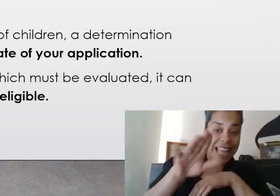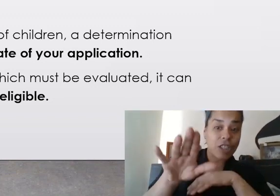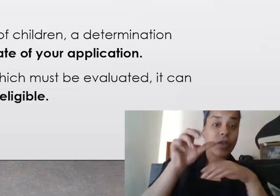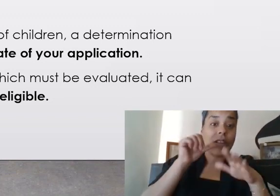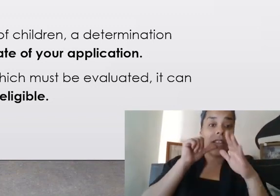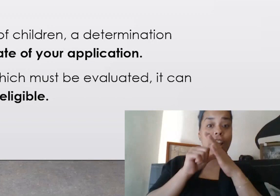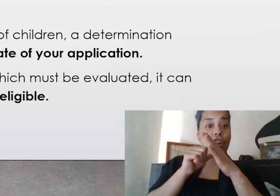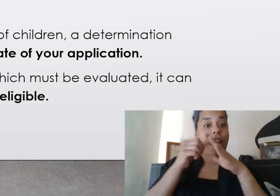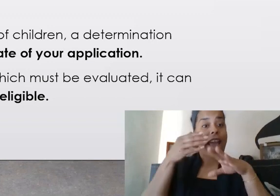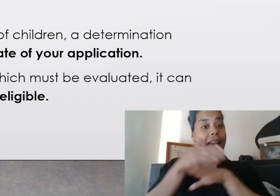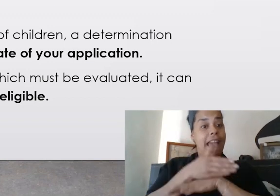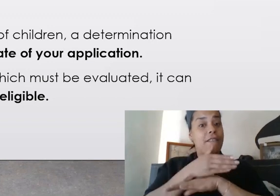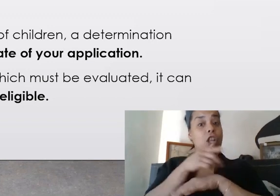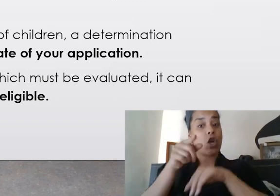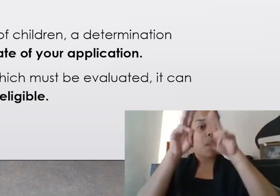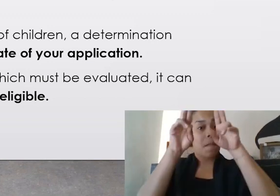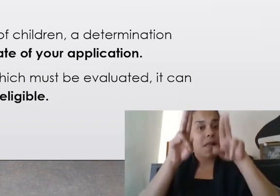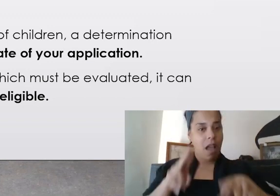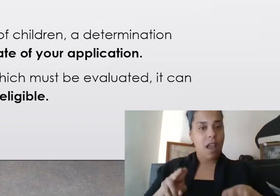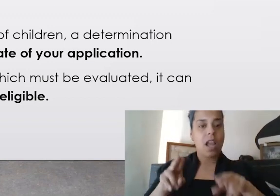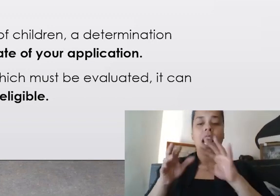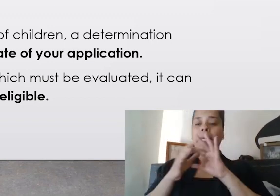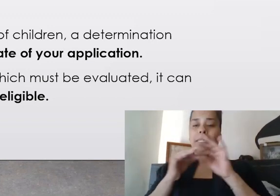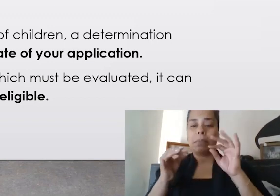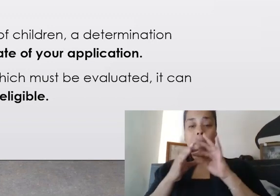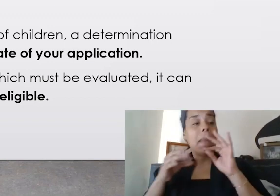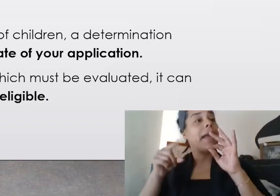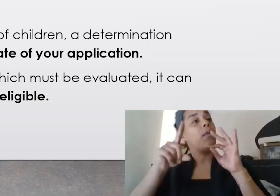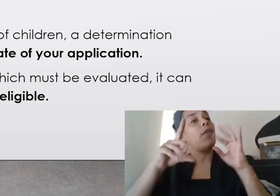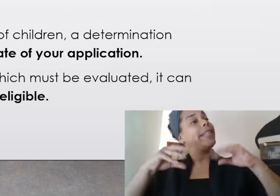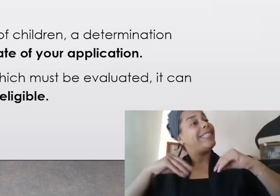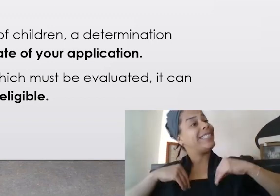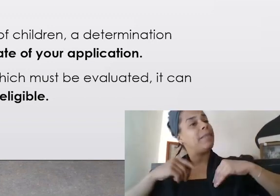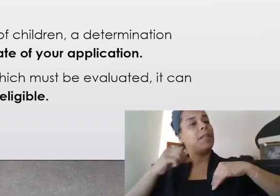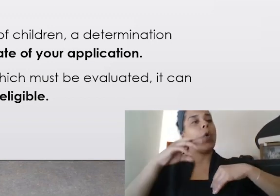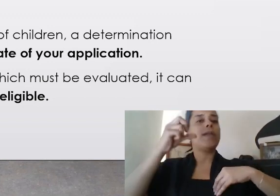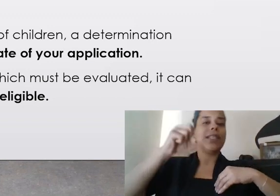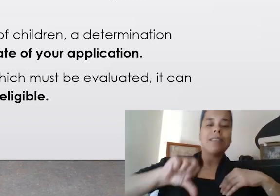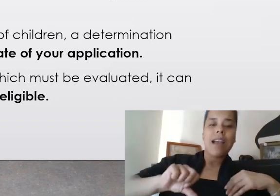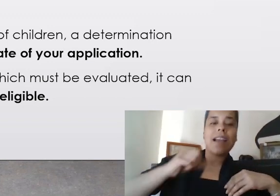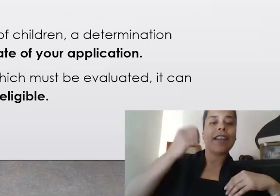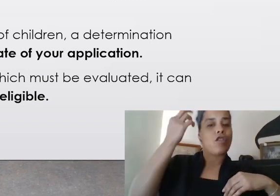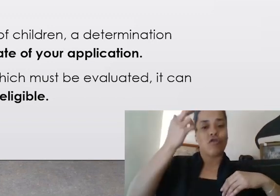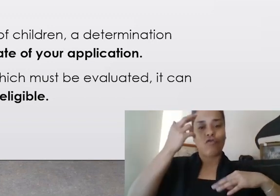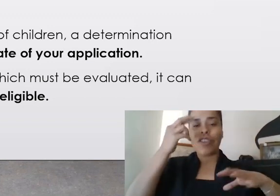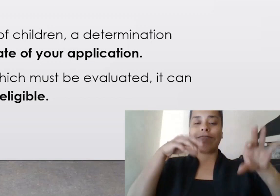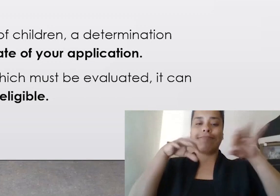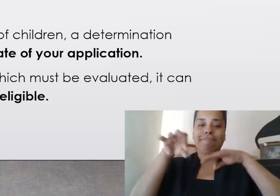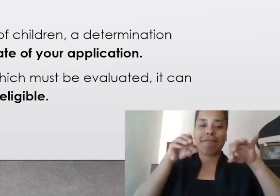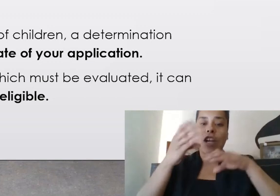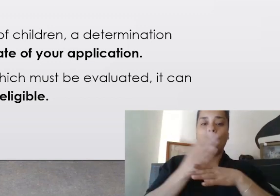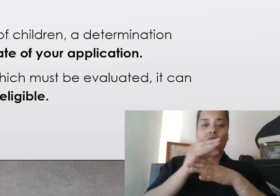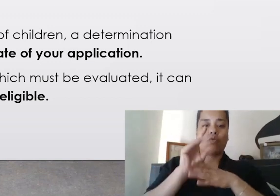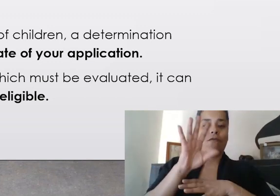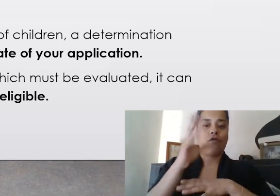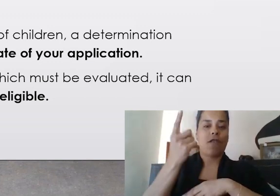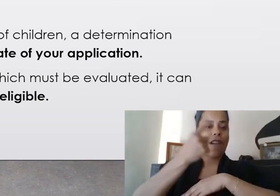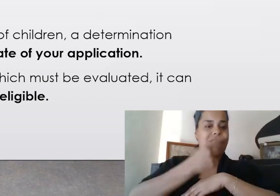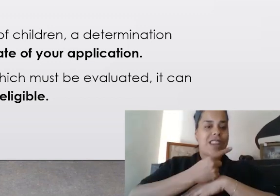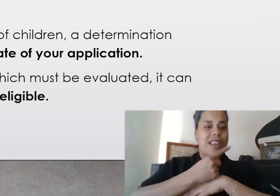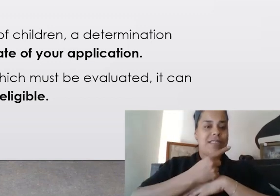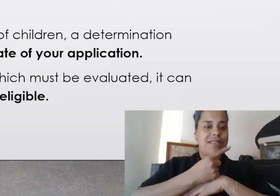your application, stating whether you have been approved or denied within 45 days of your application date.